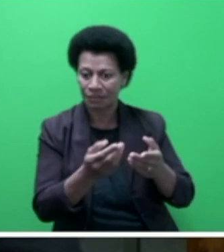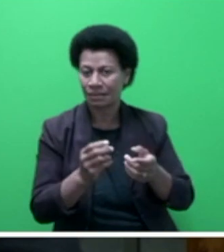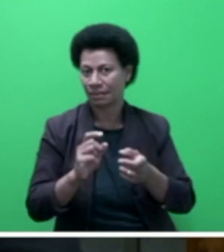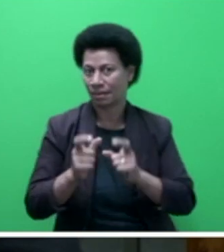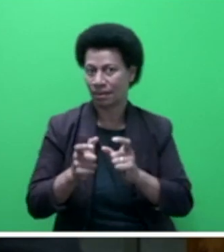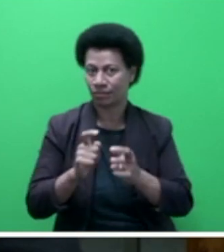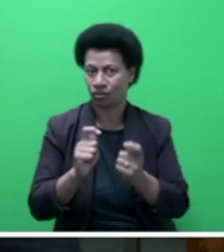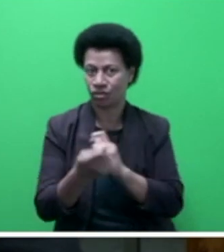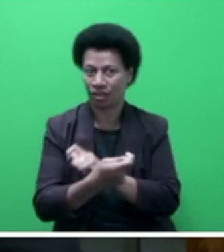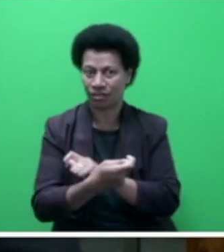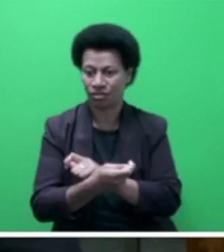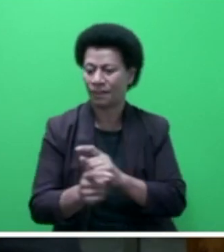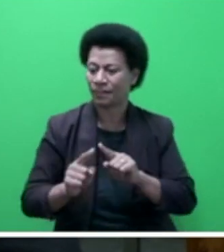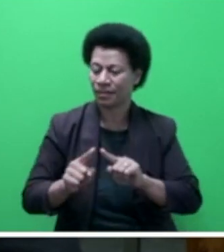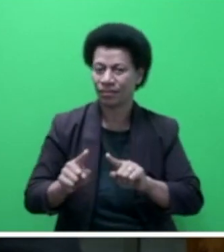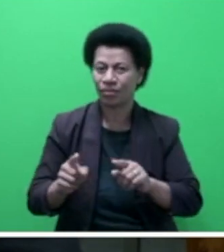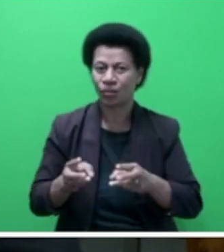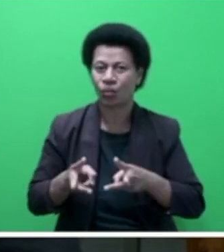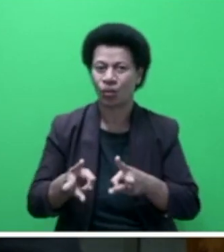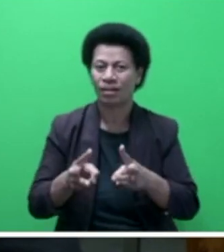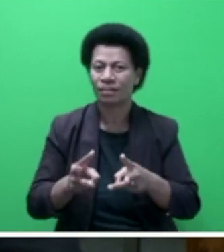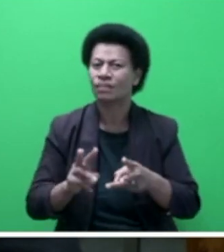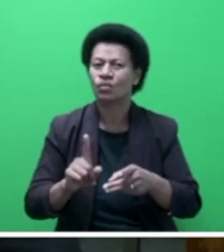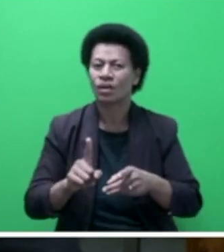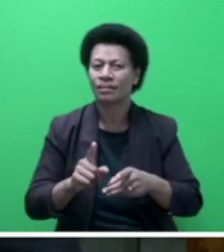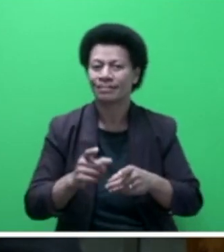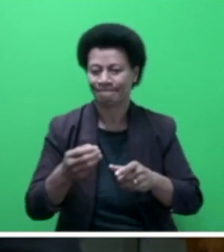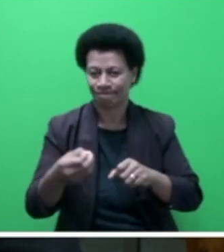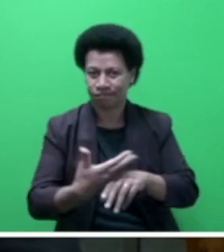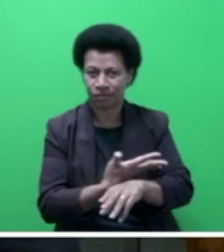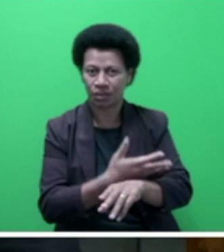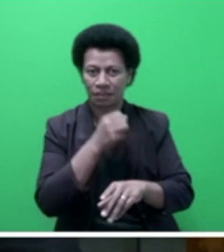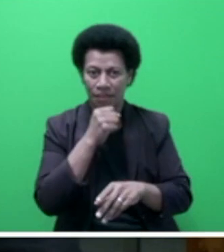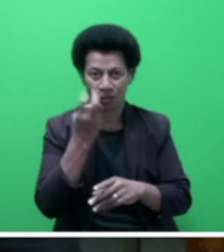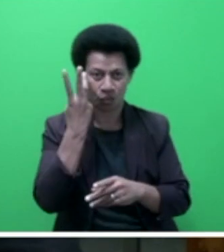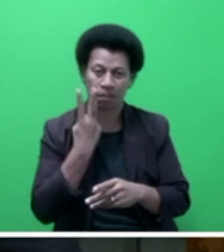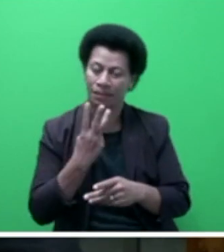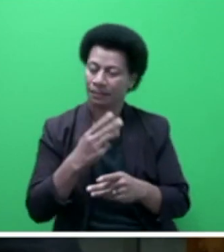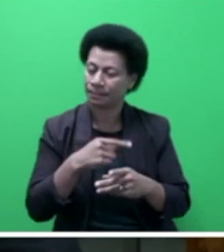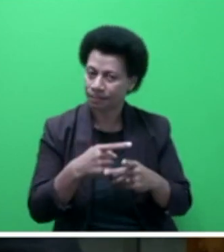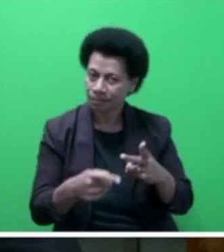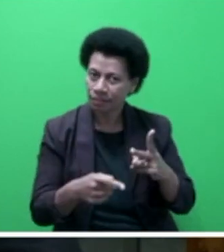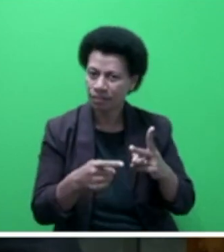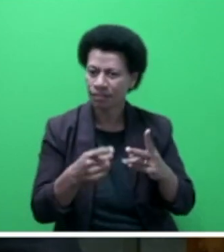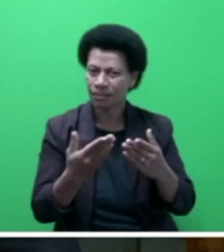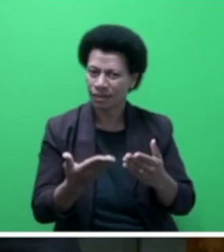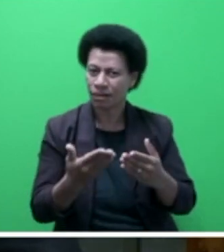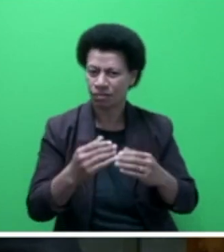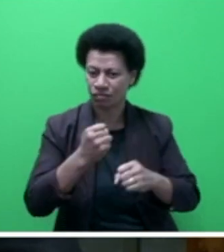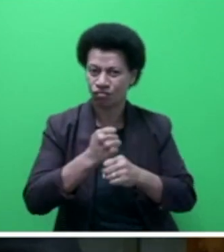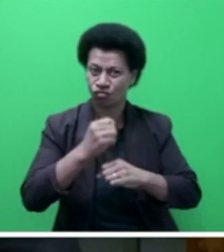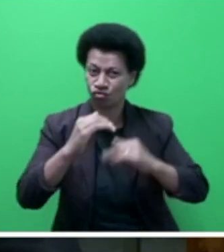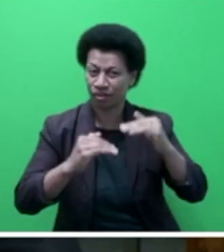not address the differing ways in which climate change affected men and women. Given existing gender inequalities and development